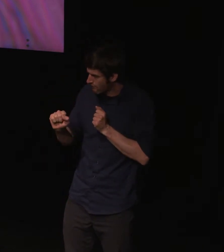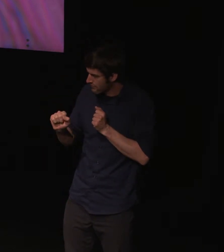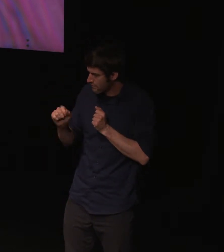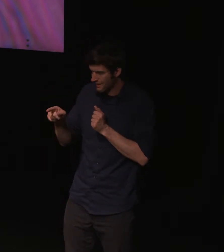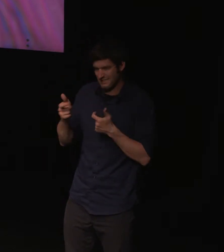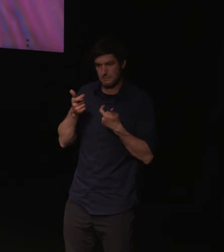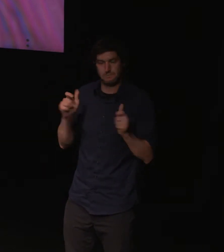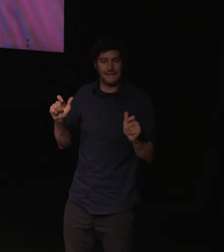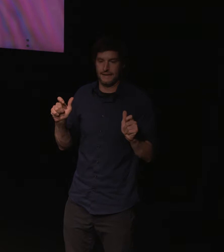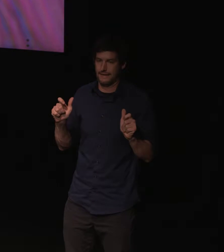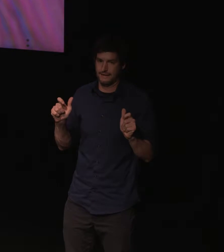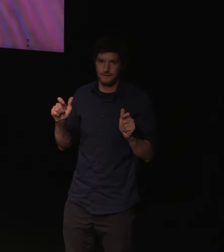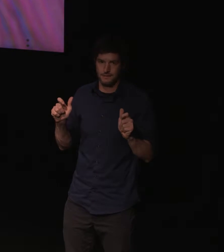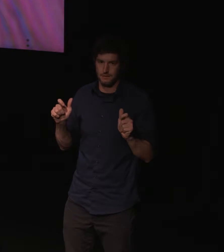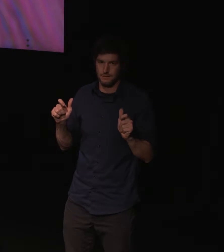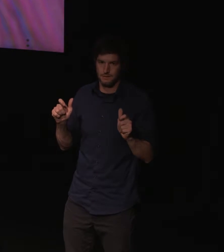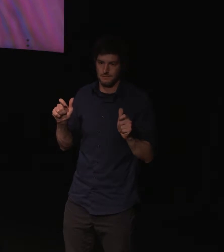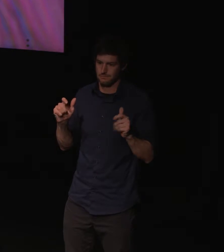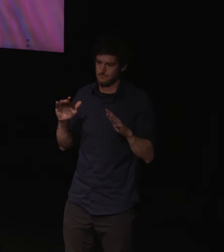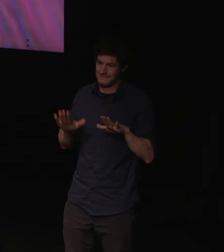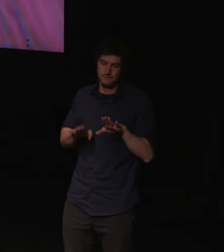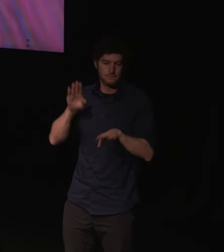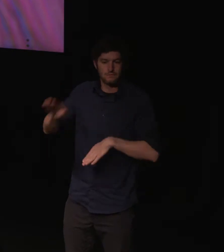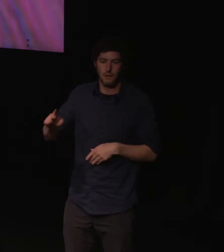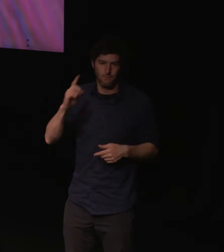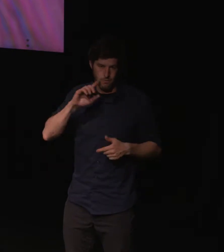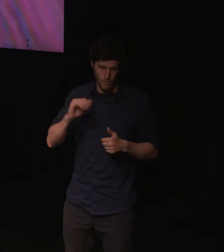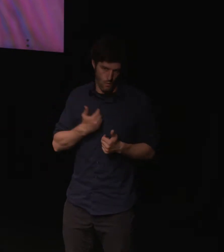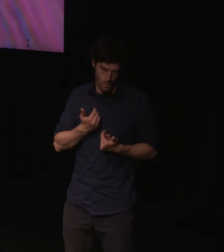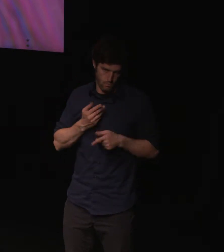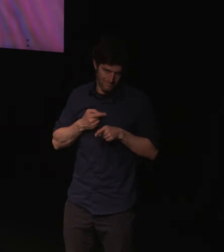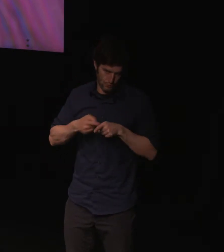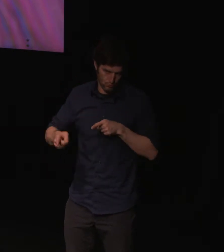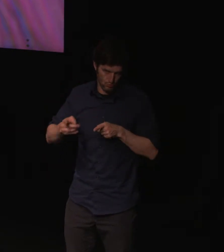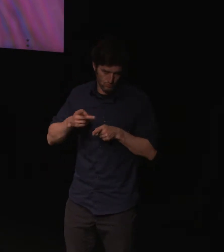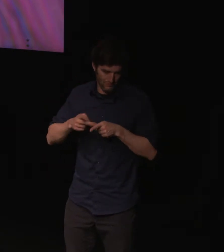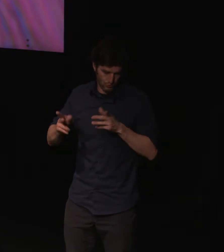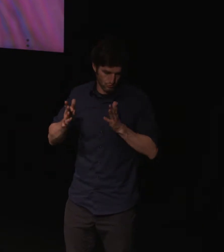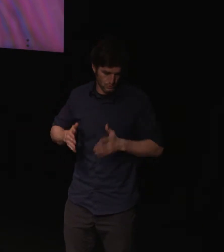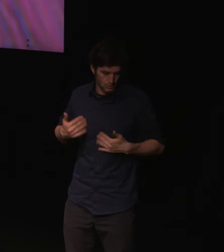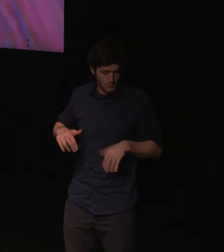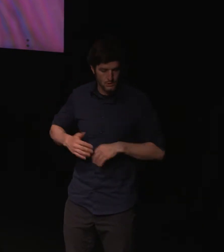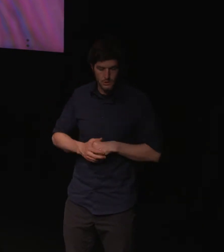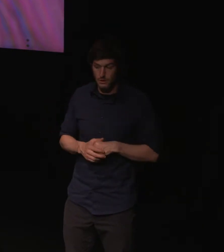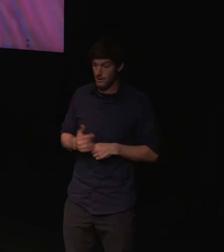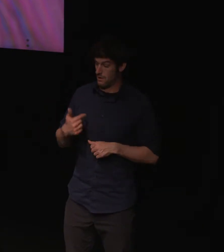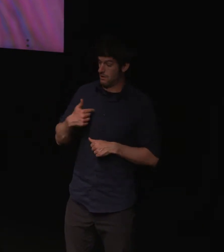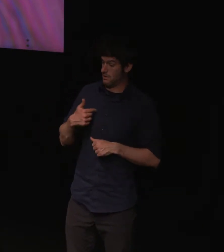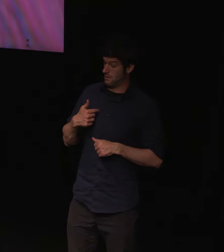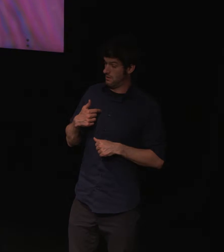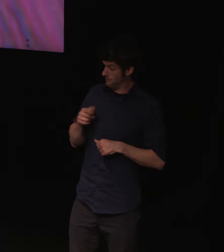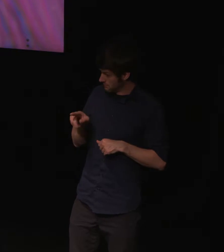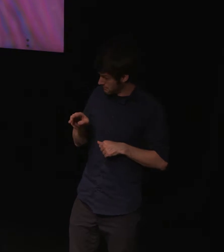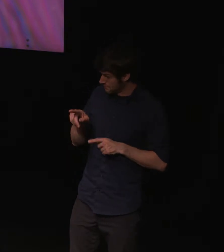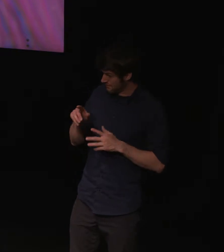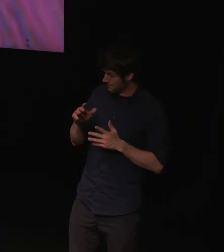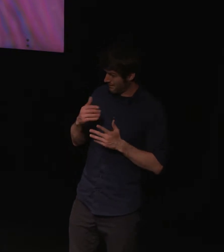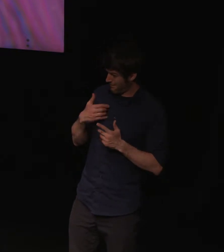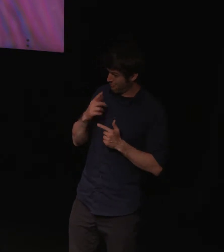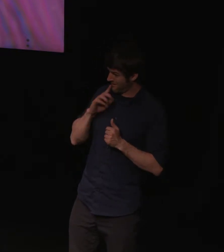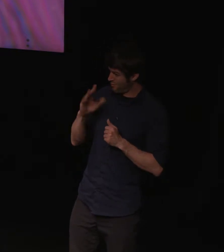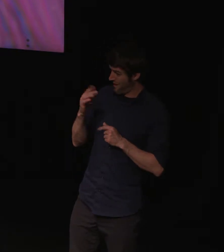step for our profession. And I'm just, as a mentor of hers, looking at her bypassing me and just